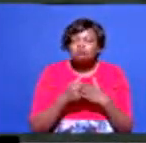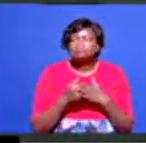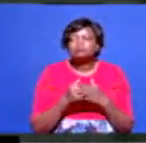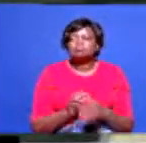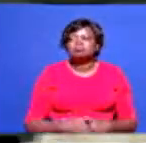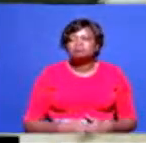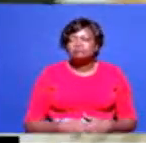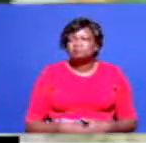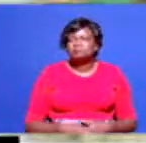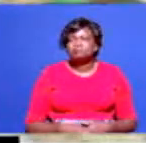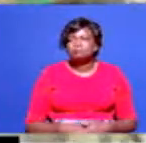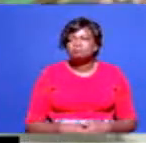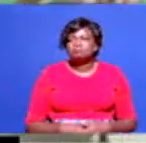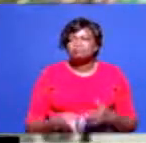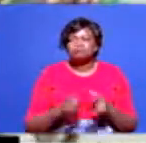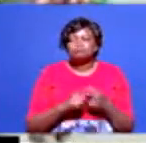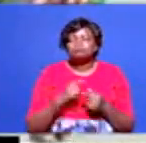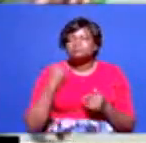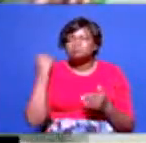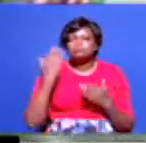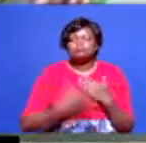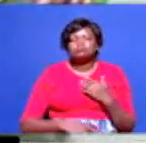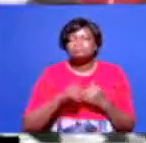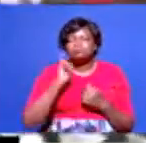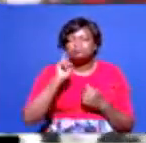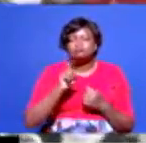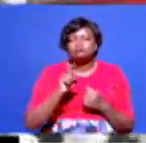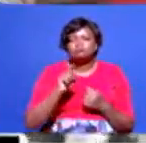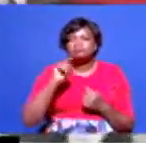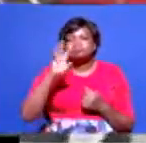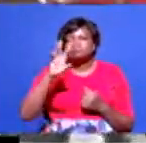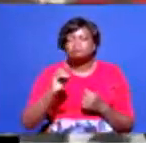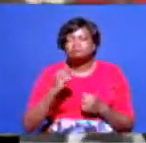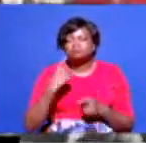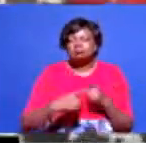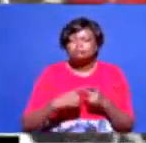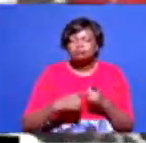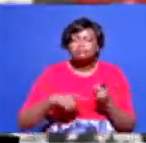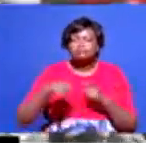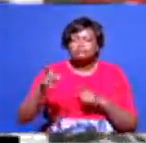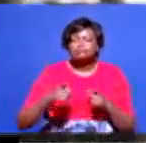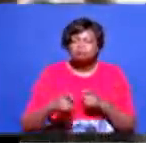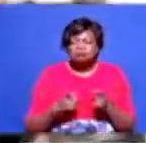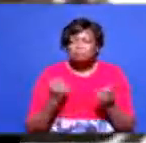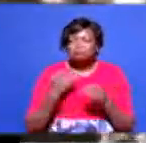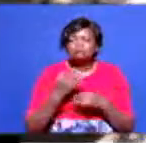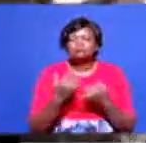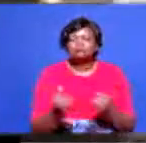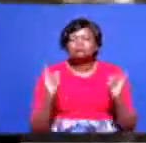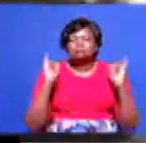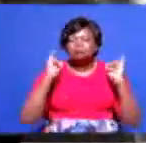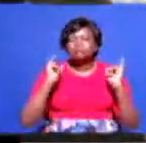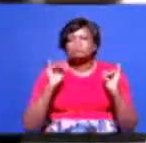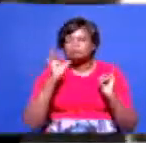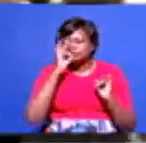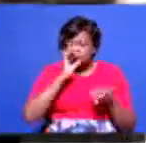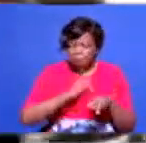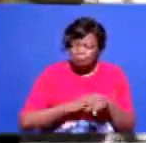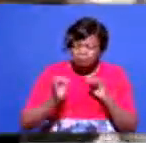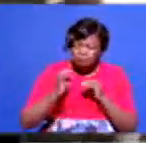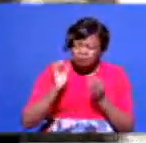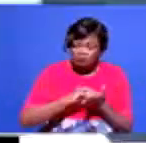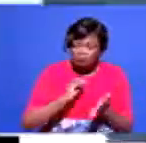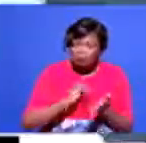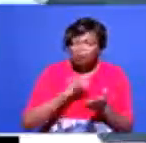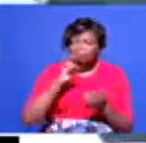The win brought an end to KANU's four decades rule since independence. Kibaki got re-elected in 2007 for his